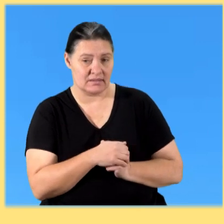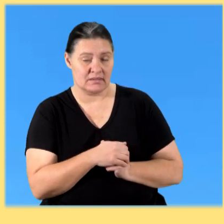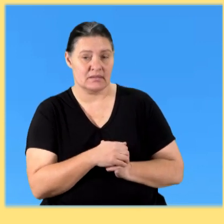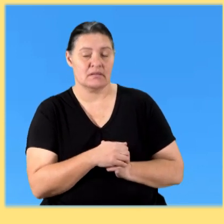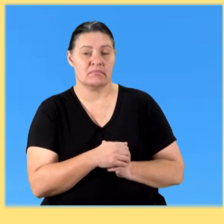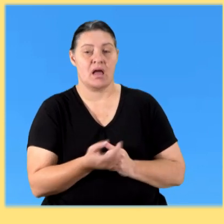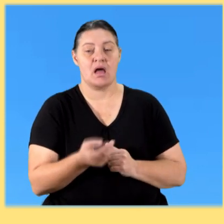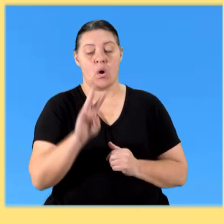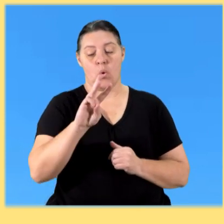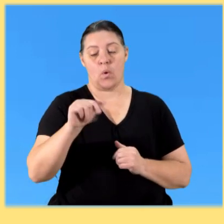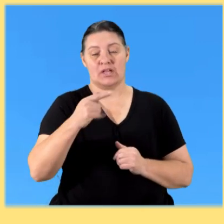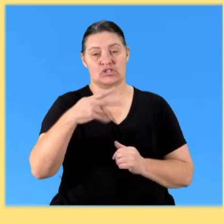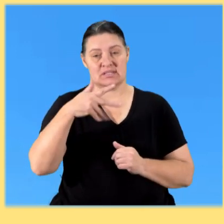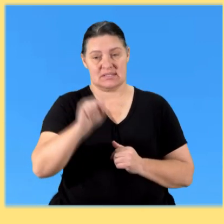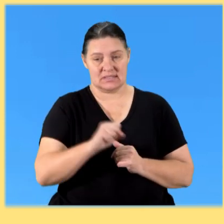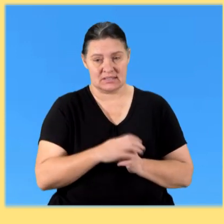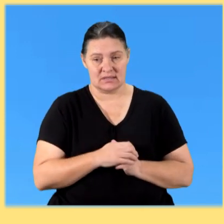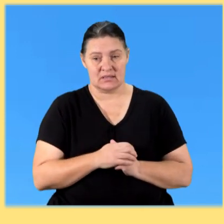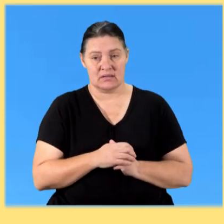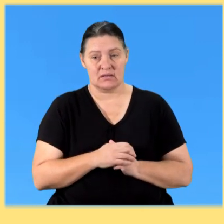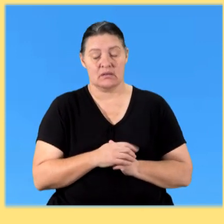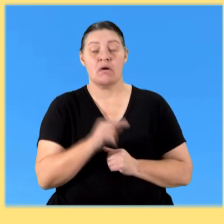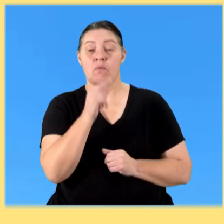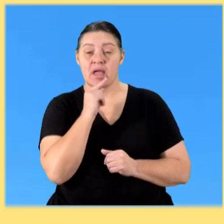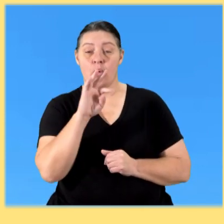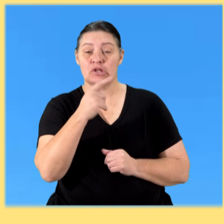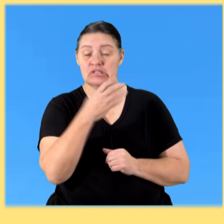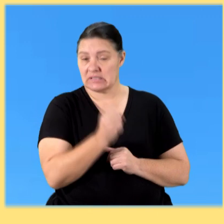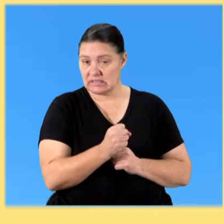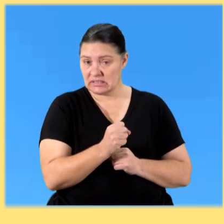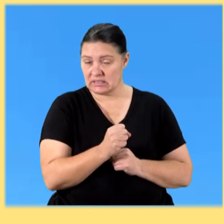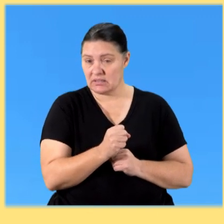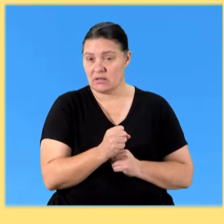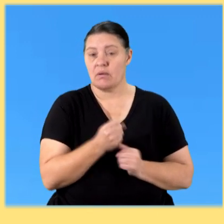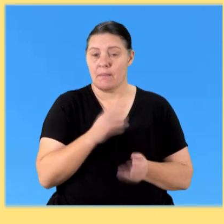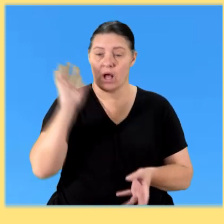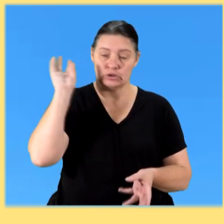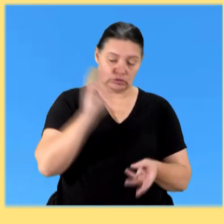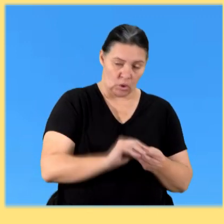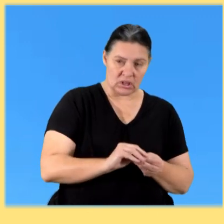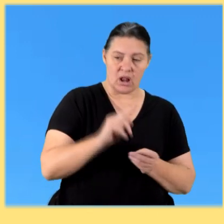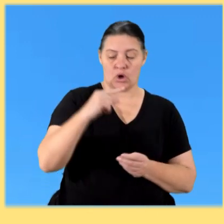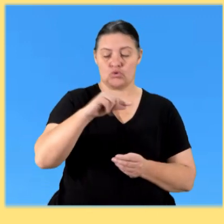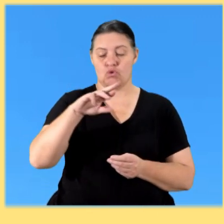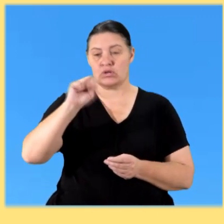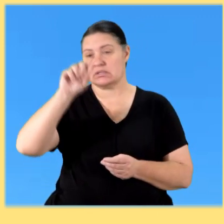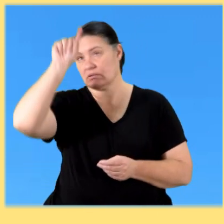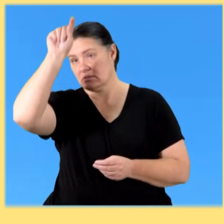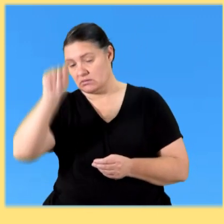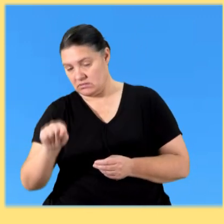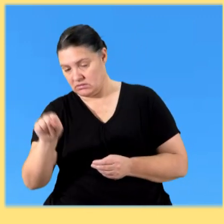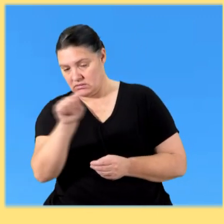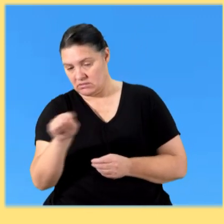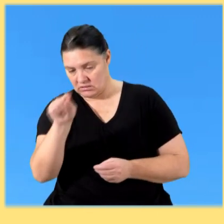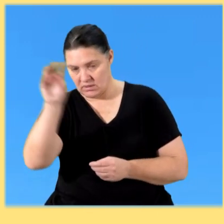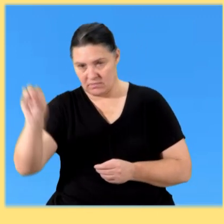to be wages. Wages. And with my wages, I'm going to take the total of the gross.